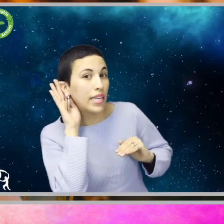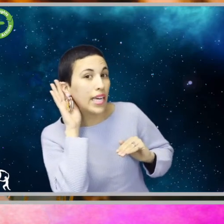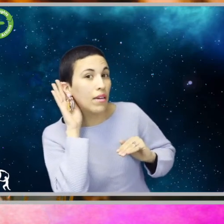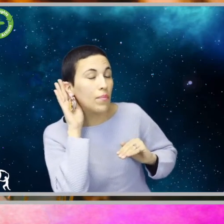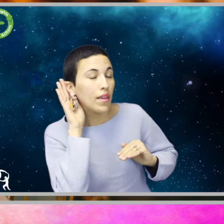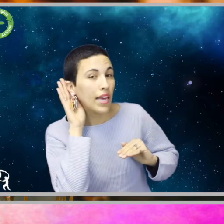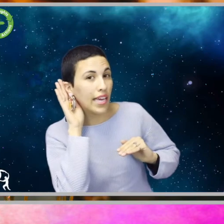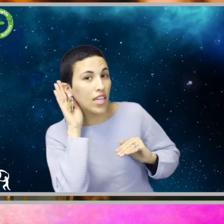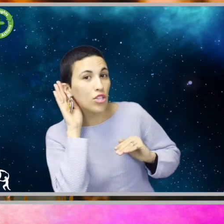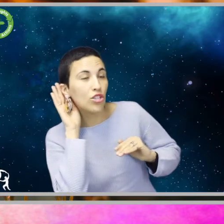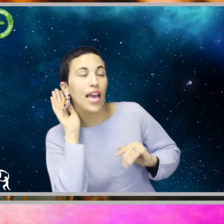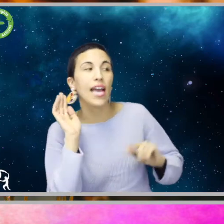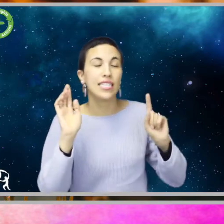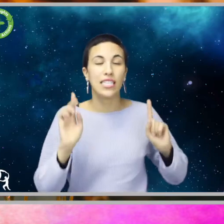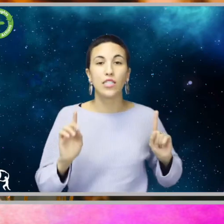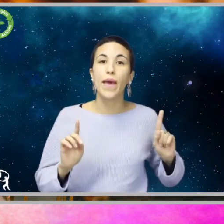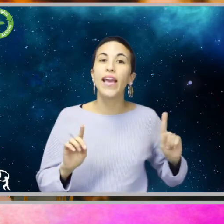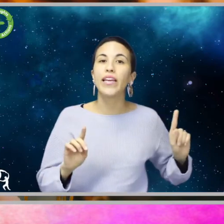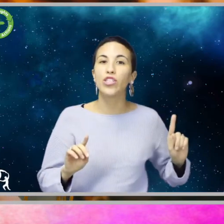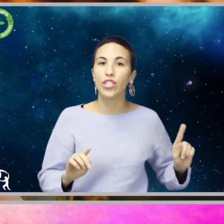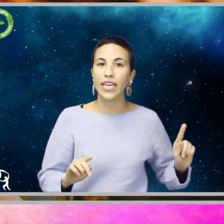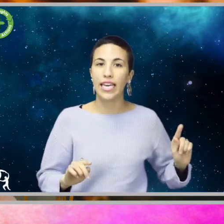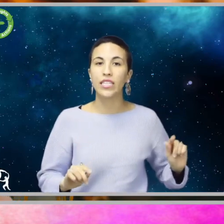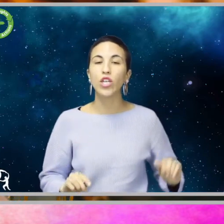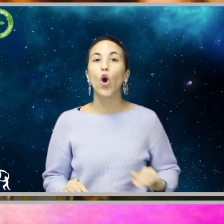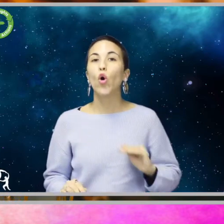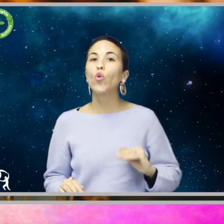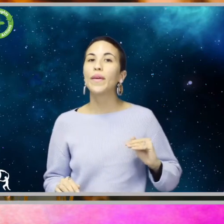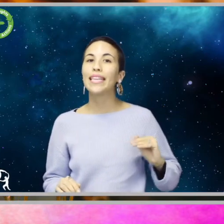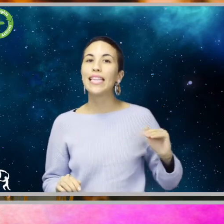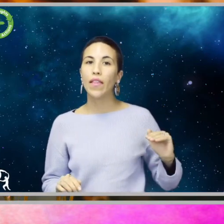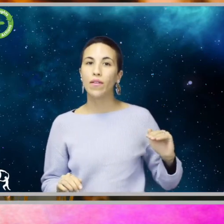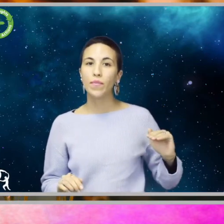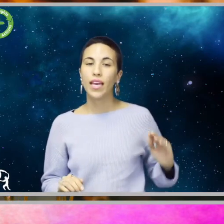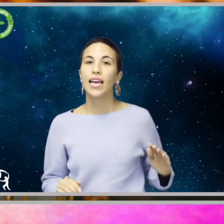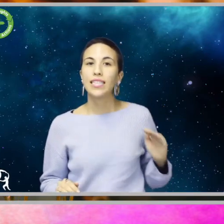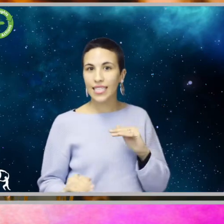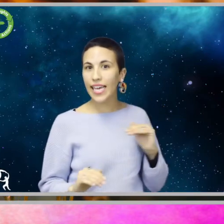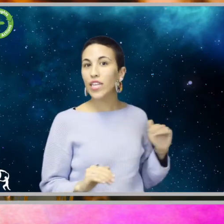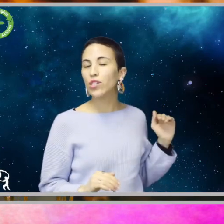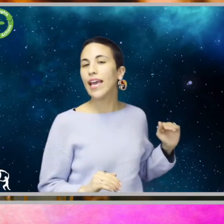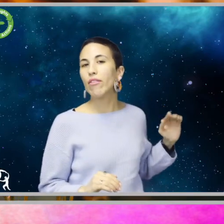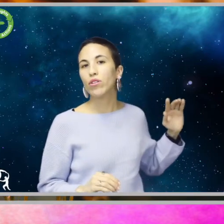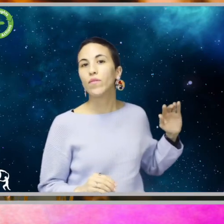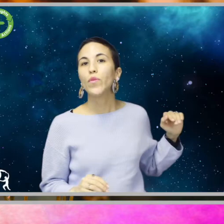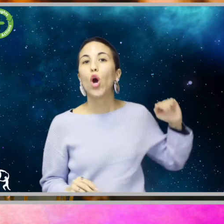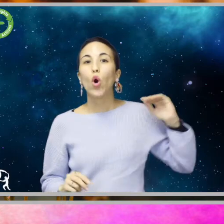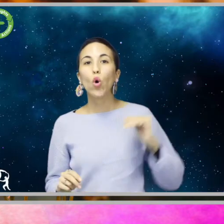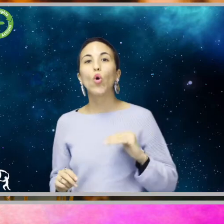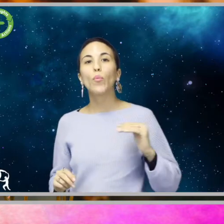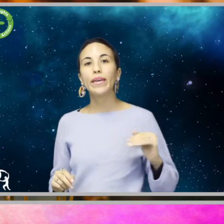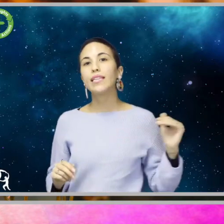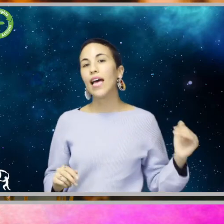humility in English, and Spanish is humildad. Let's say it together.